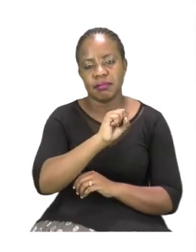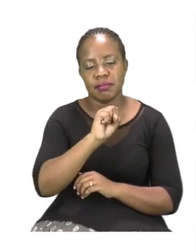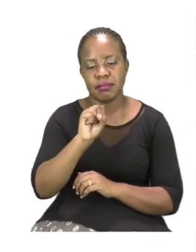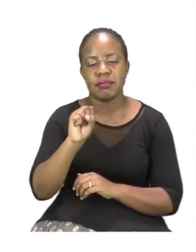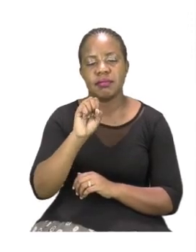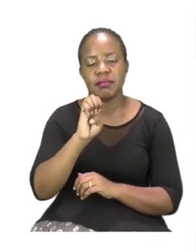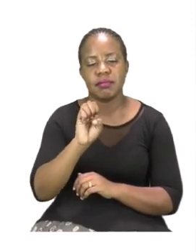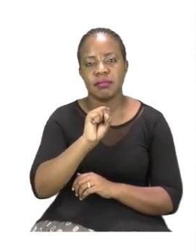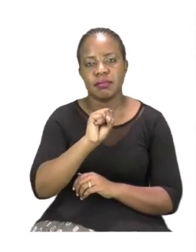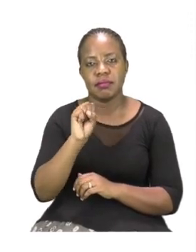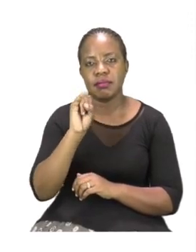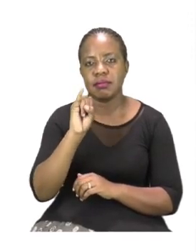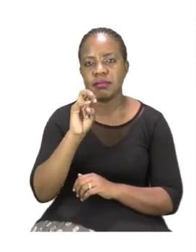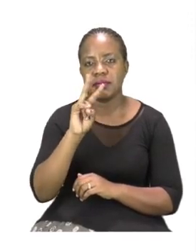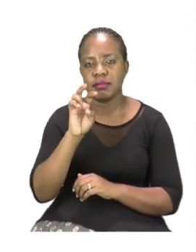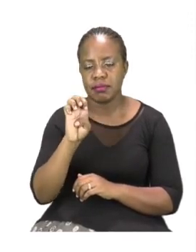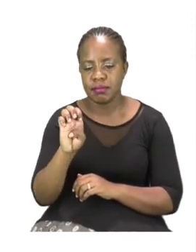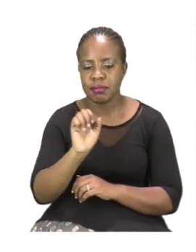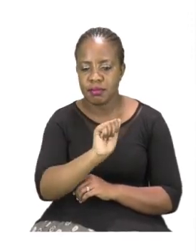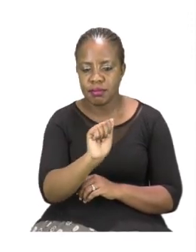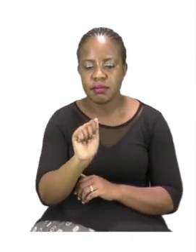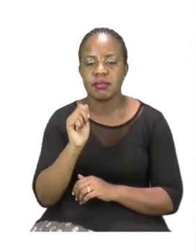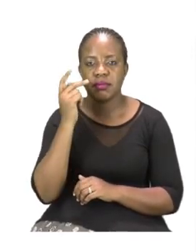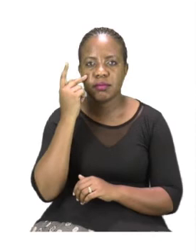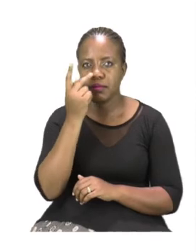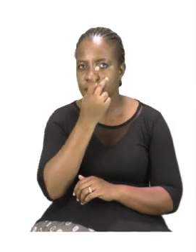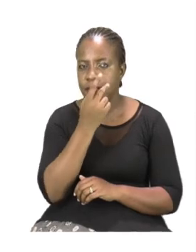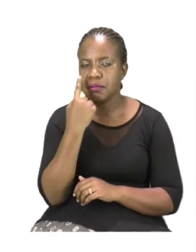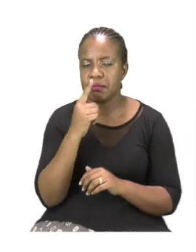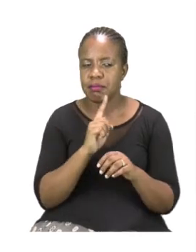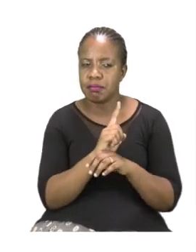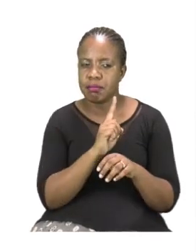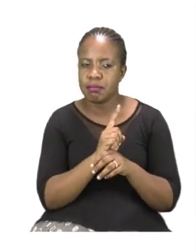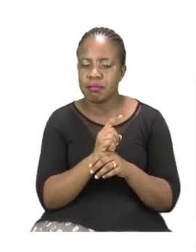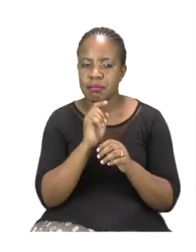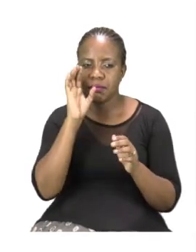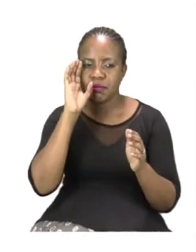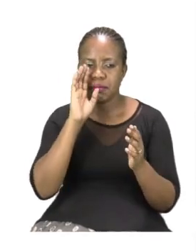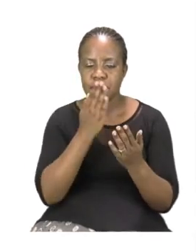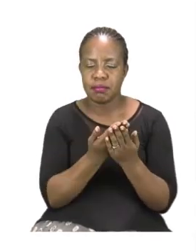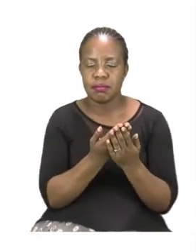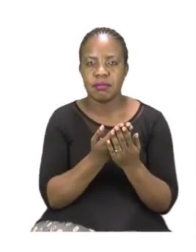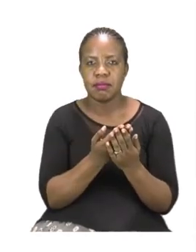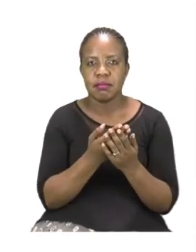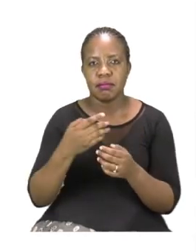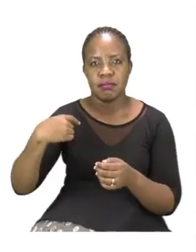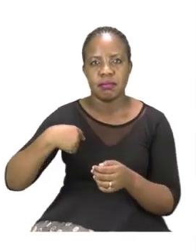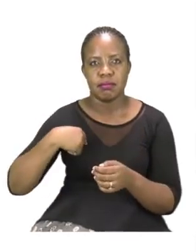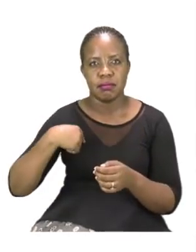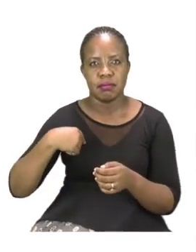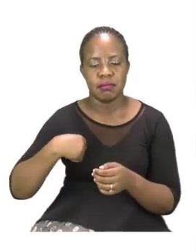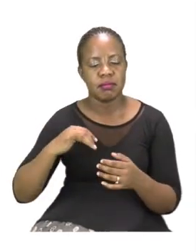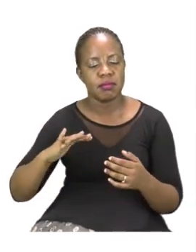shown is a boy holding a book. Now we want to know who the book belongs